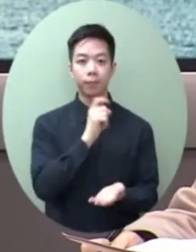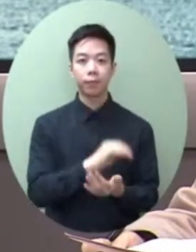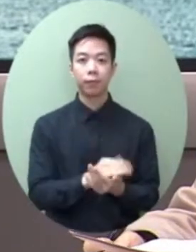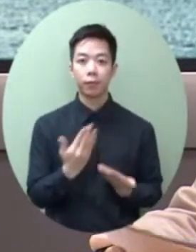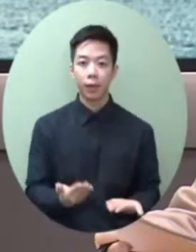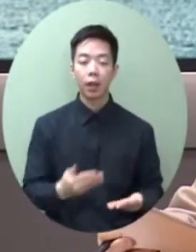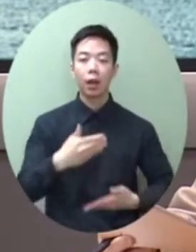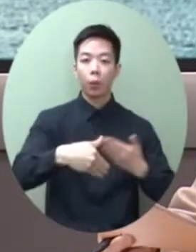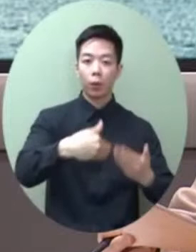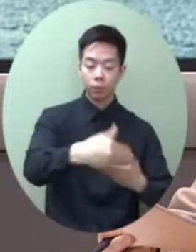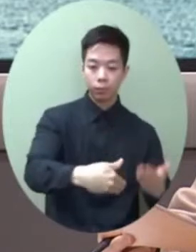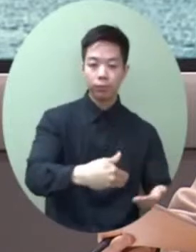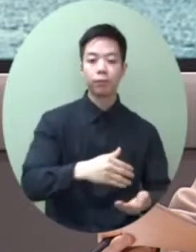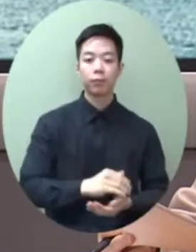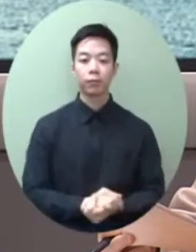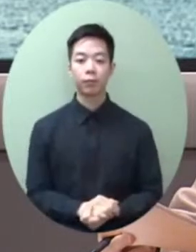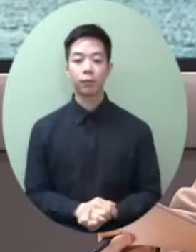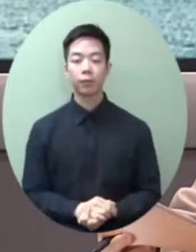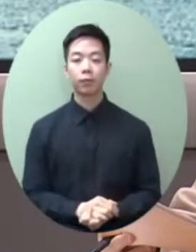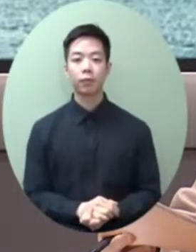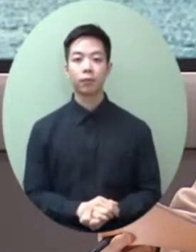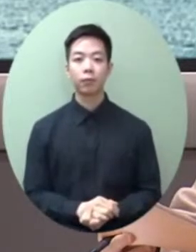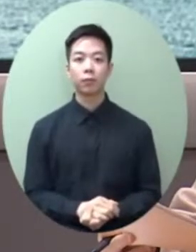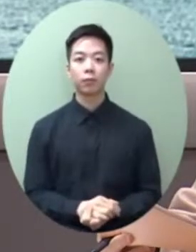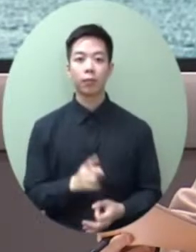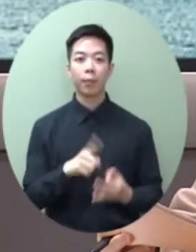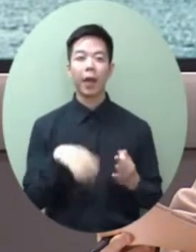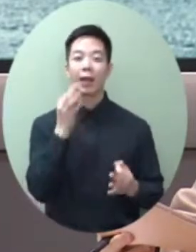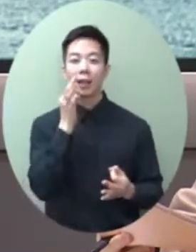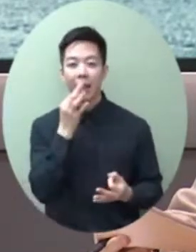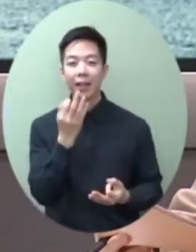with preliminary confirmed cases.